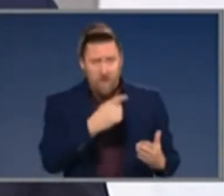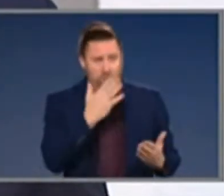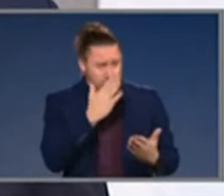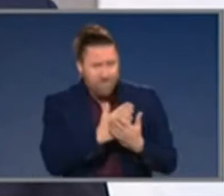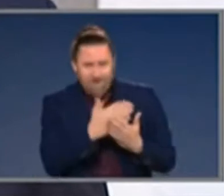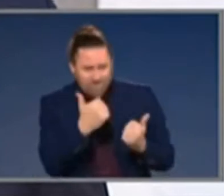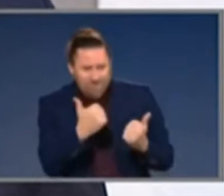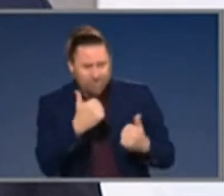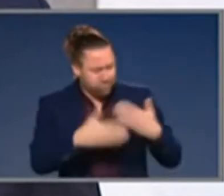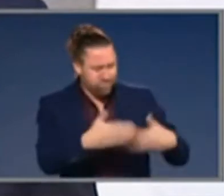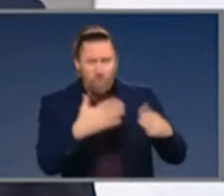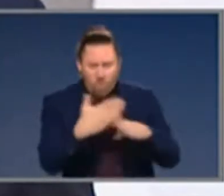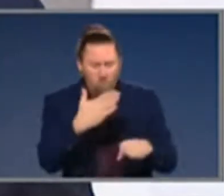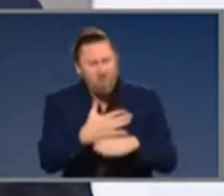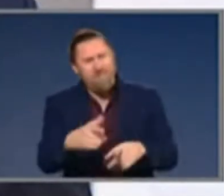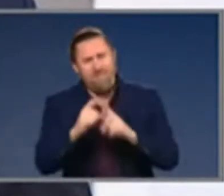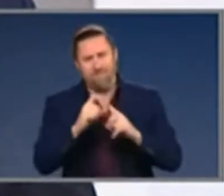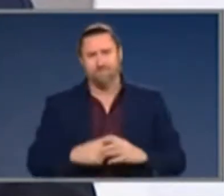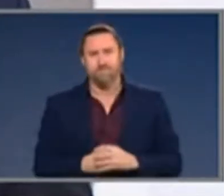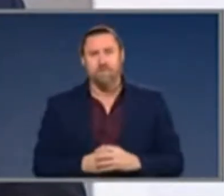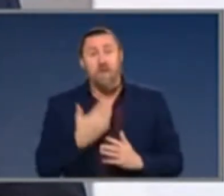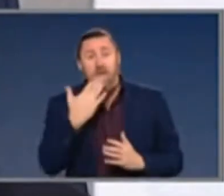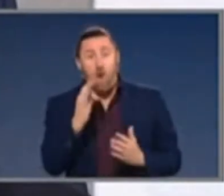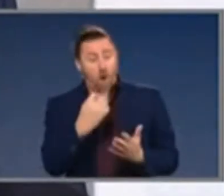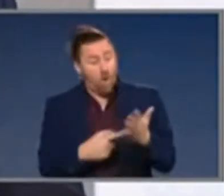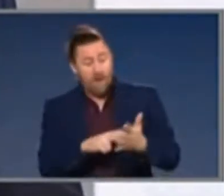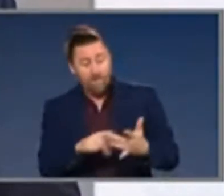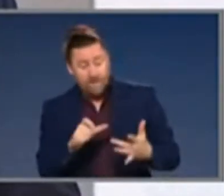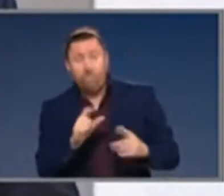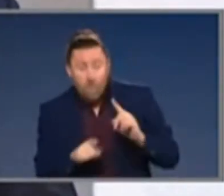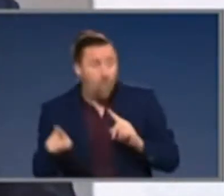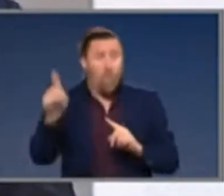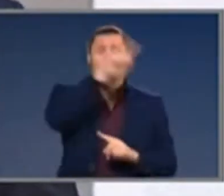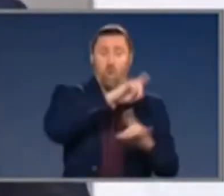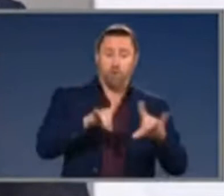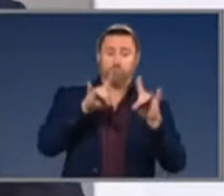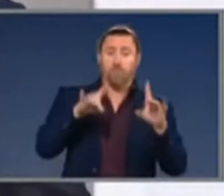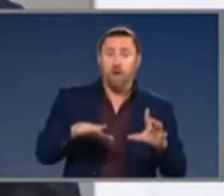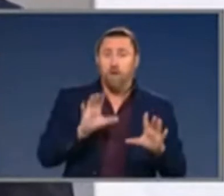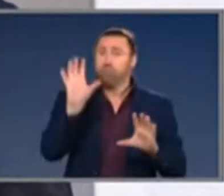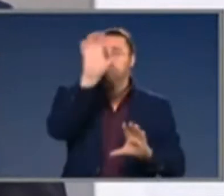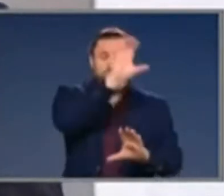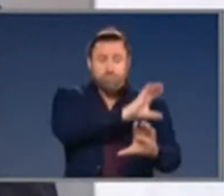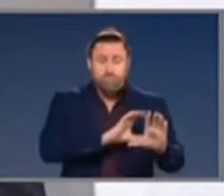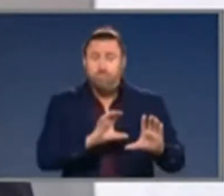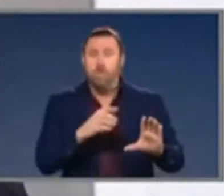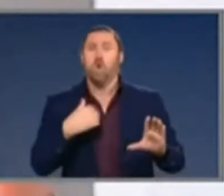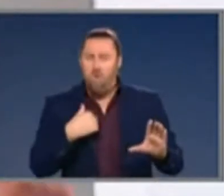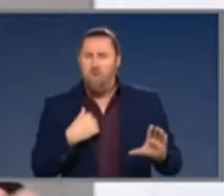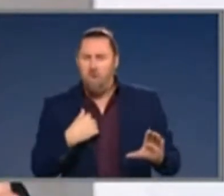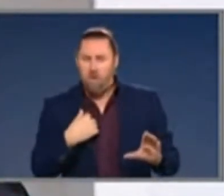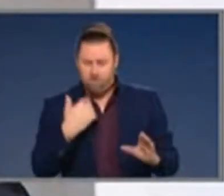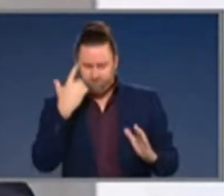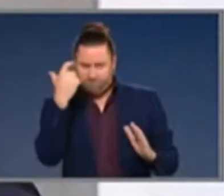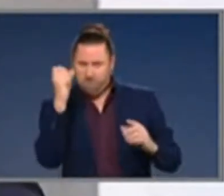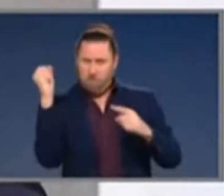program. Also, I want to thank all states and territories. Last Friday, as I said to you, we agreed a national dashboard